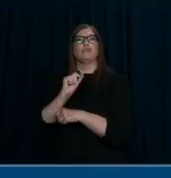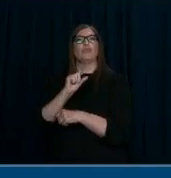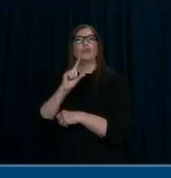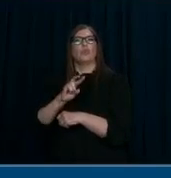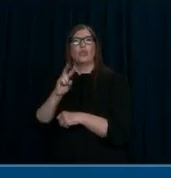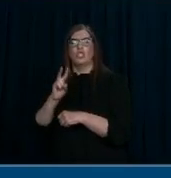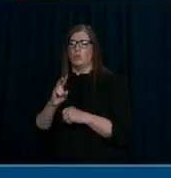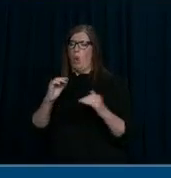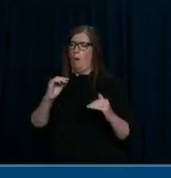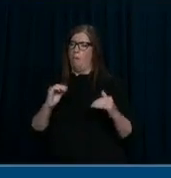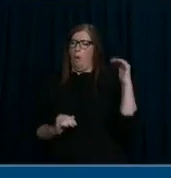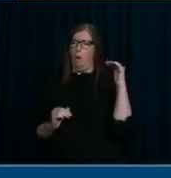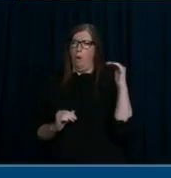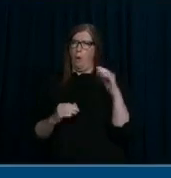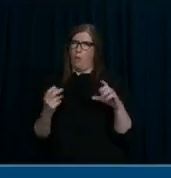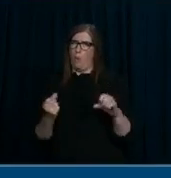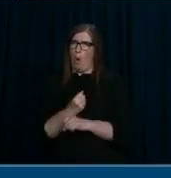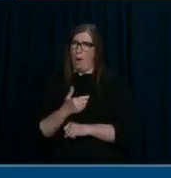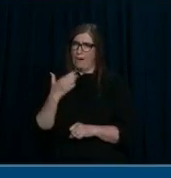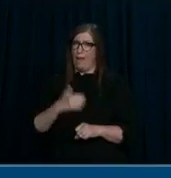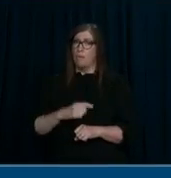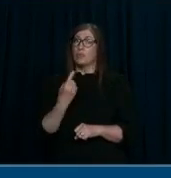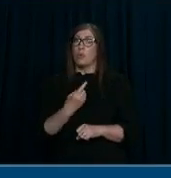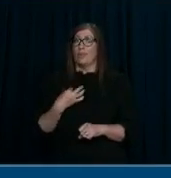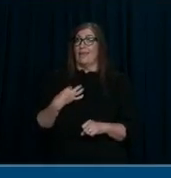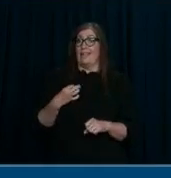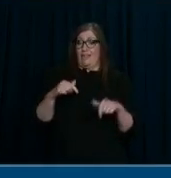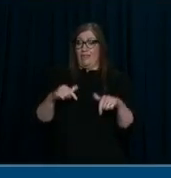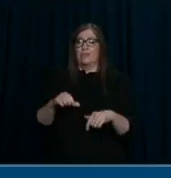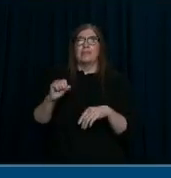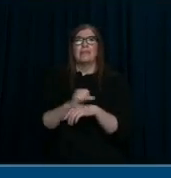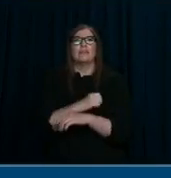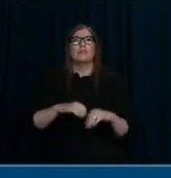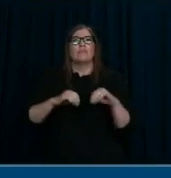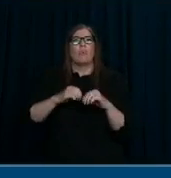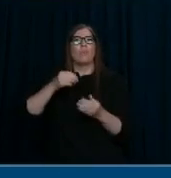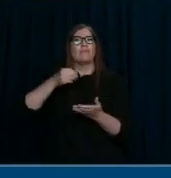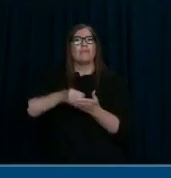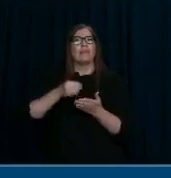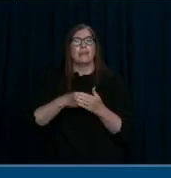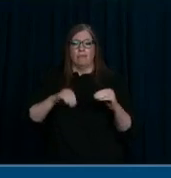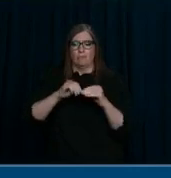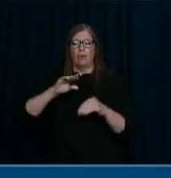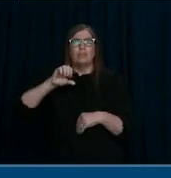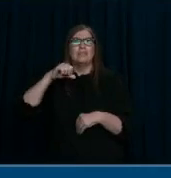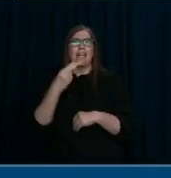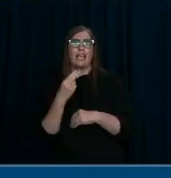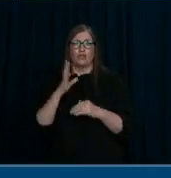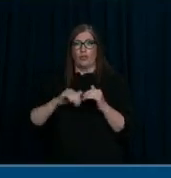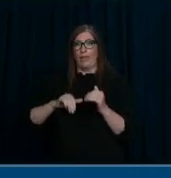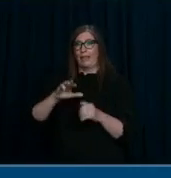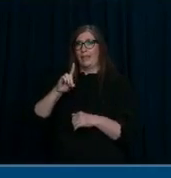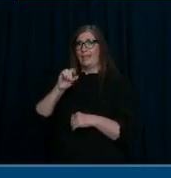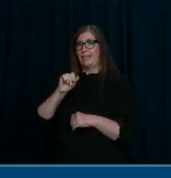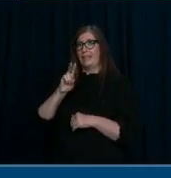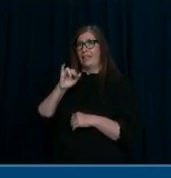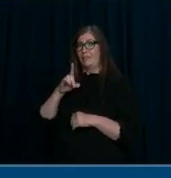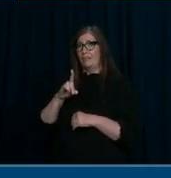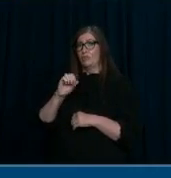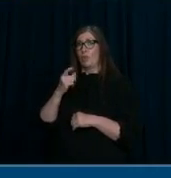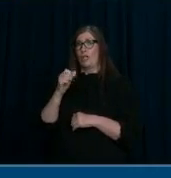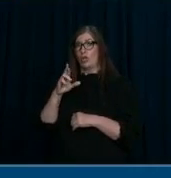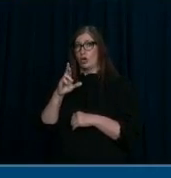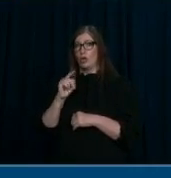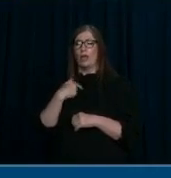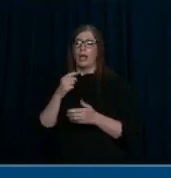candidate statewide. I'm the only candidate on this stage who has more money, more cash on hand than David Schweikert. I've raised money from all